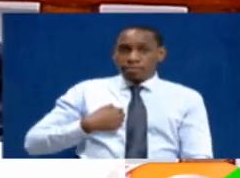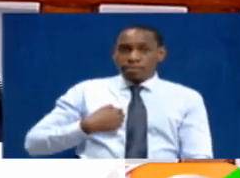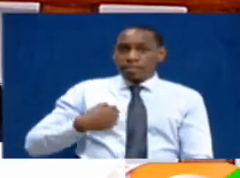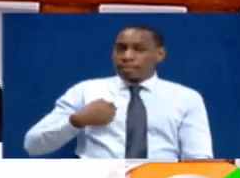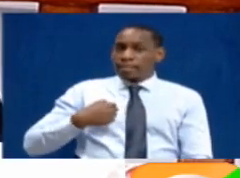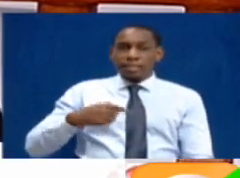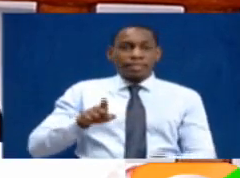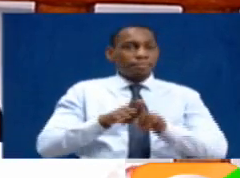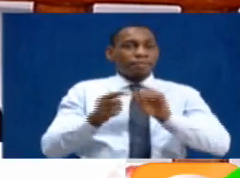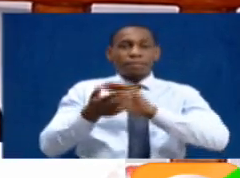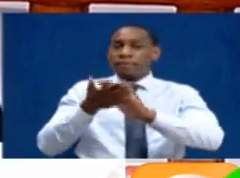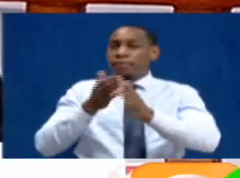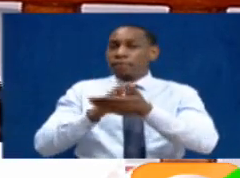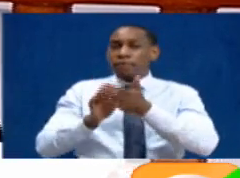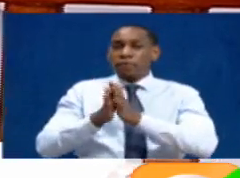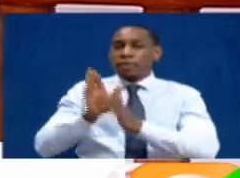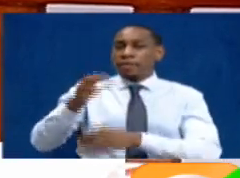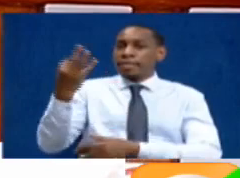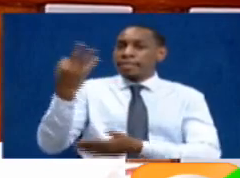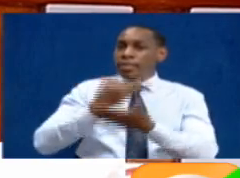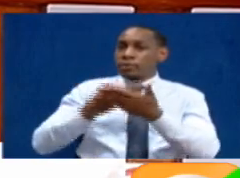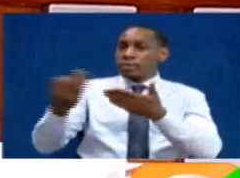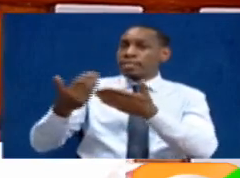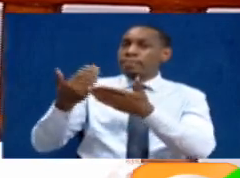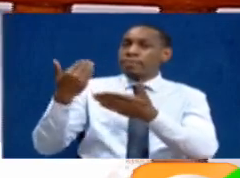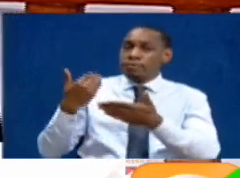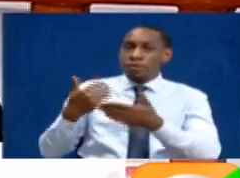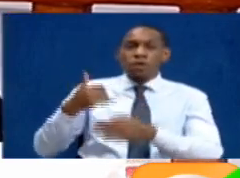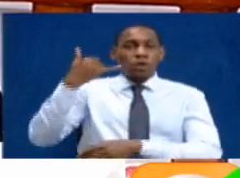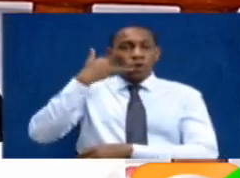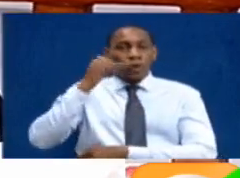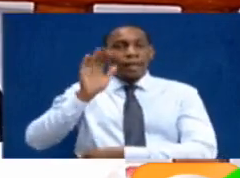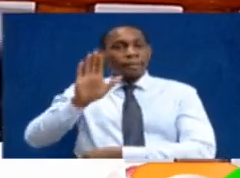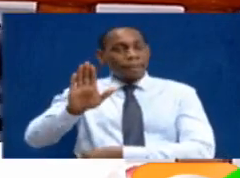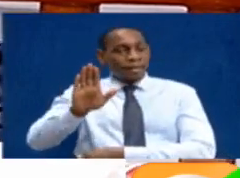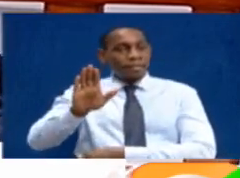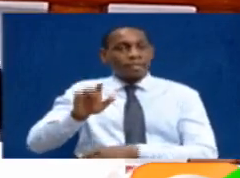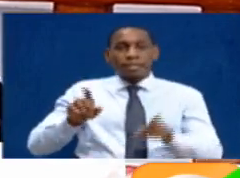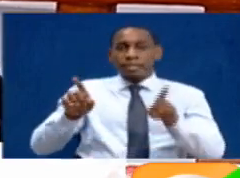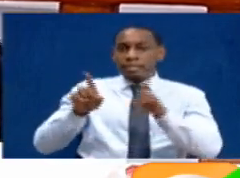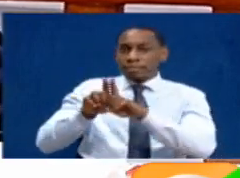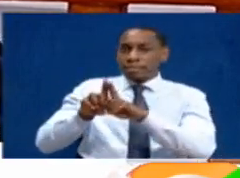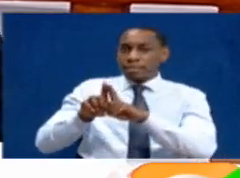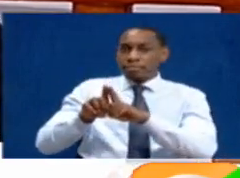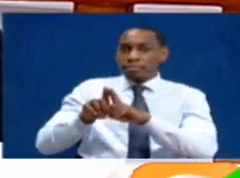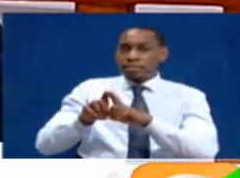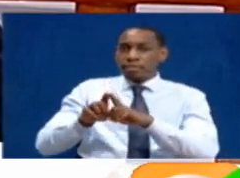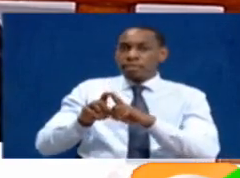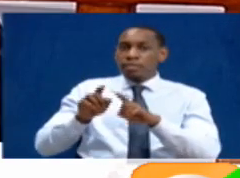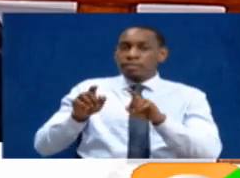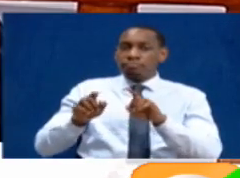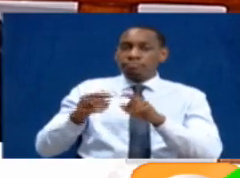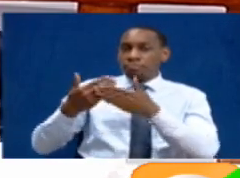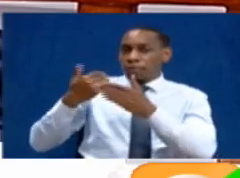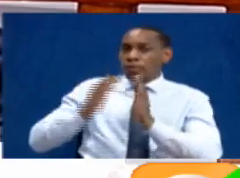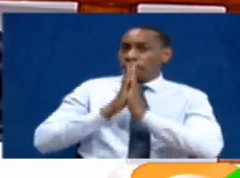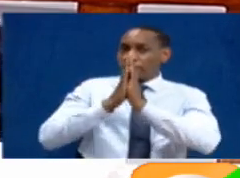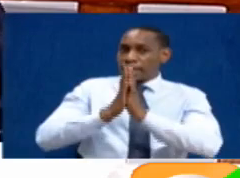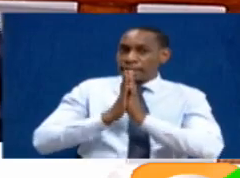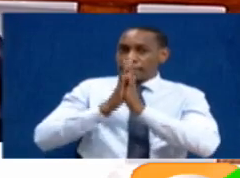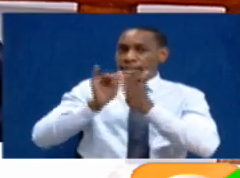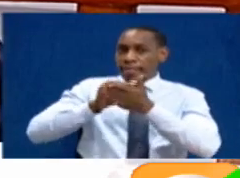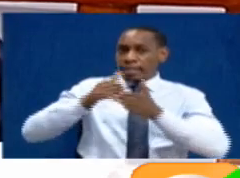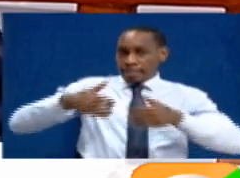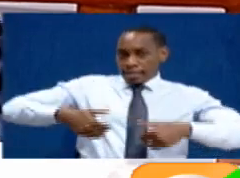I have forgiven him. 3 weeks ago, I called him. I had one day praying that this is